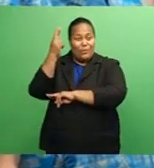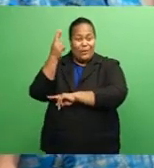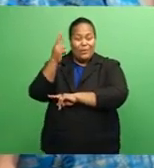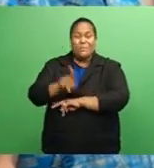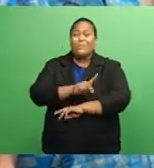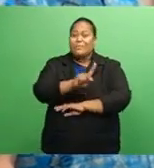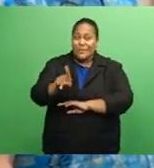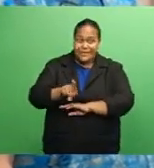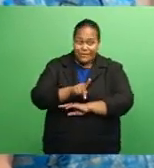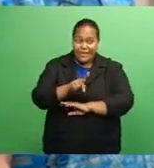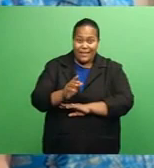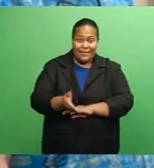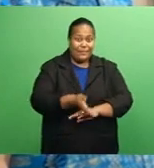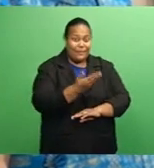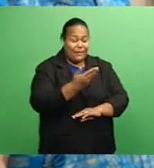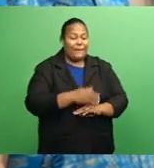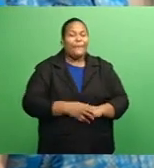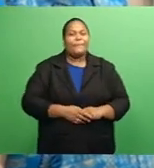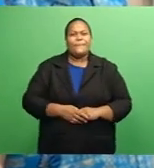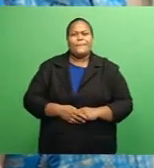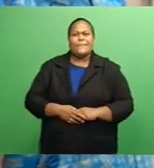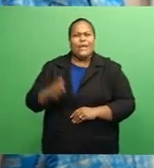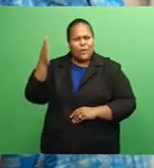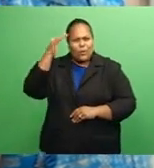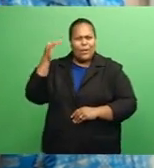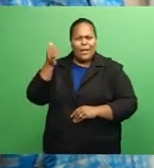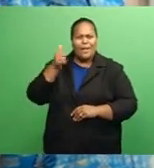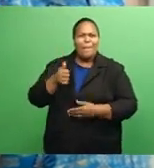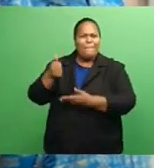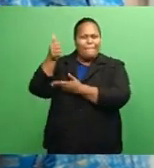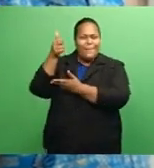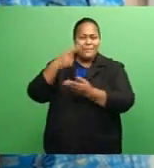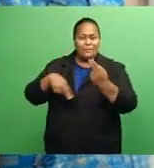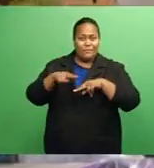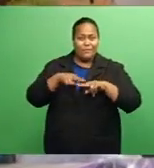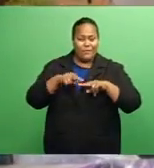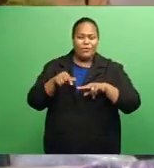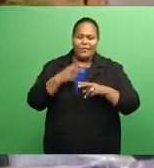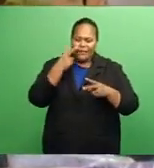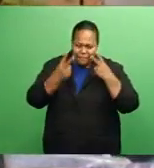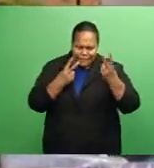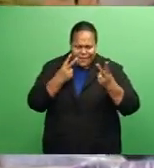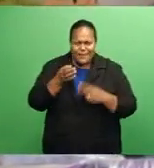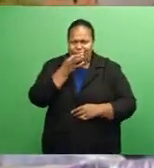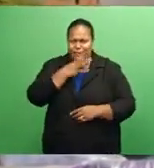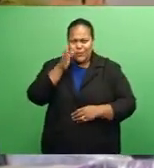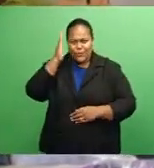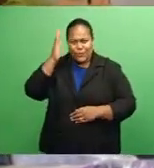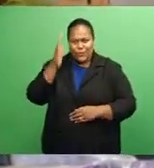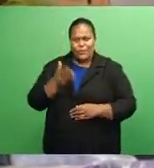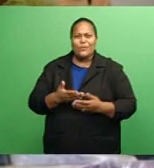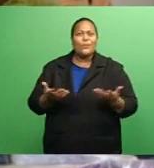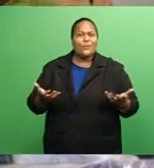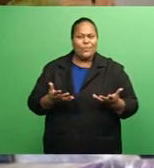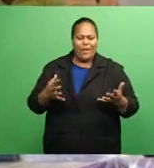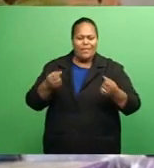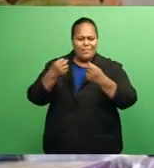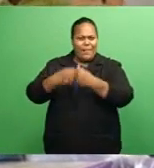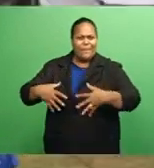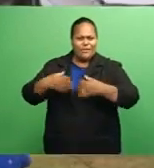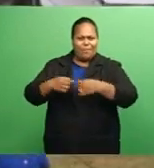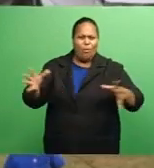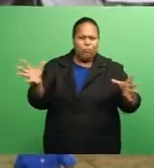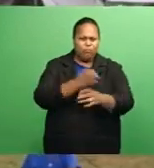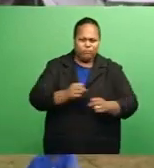Sheldon Yett, and the Korean ambassador to Fiji, Yang Kyu Park, visited several schools that were damaged by tropical cyclone